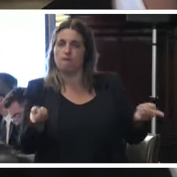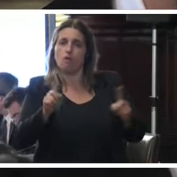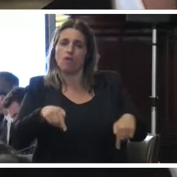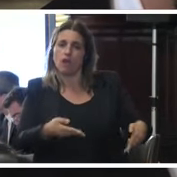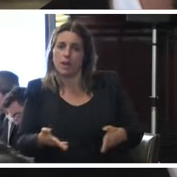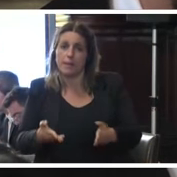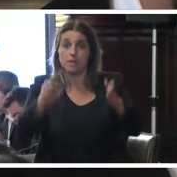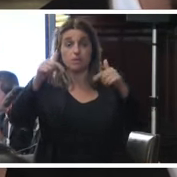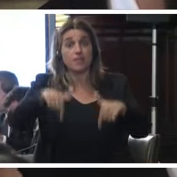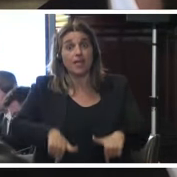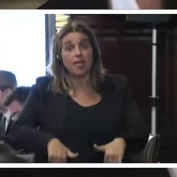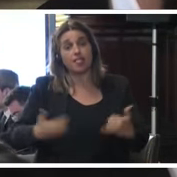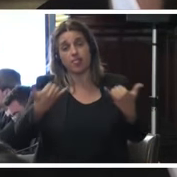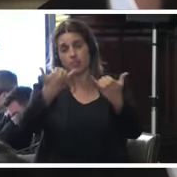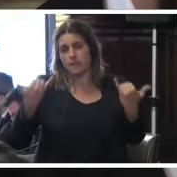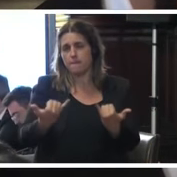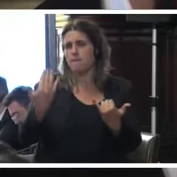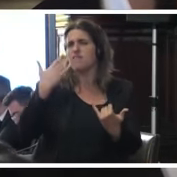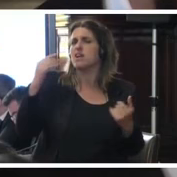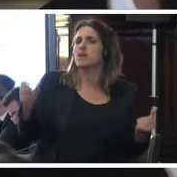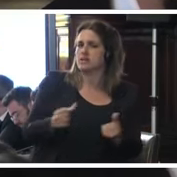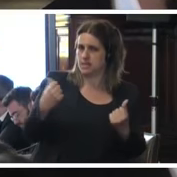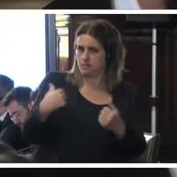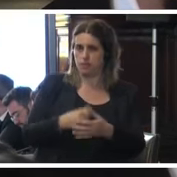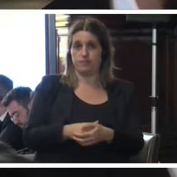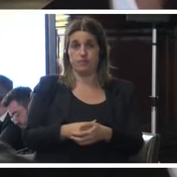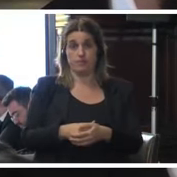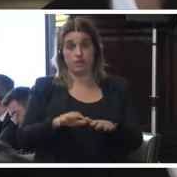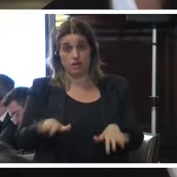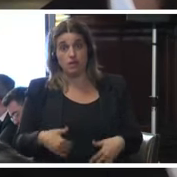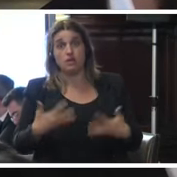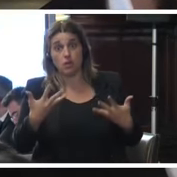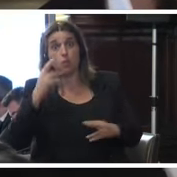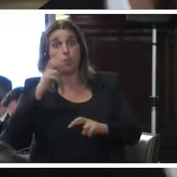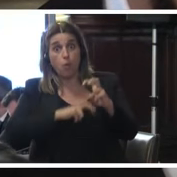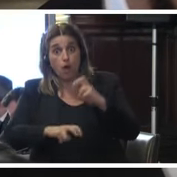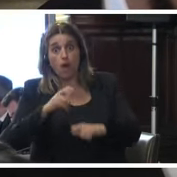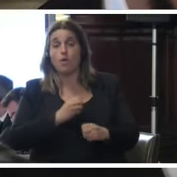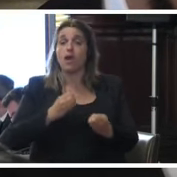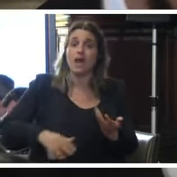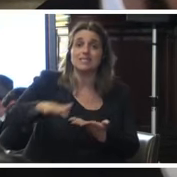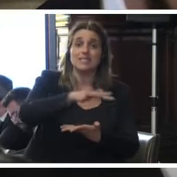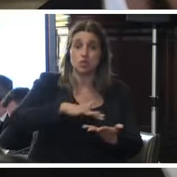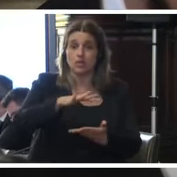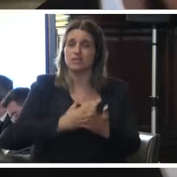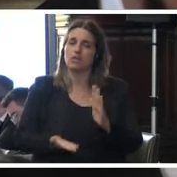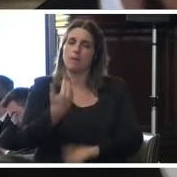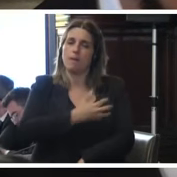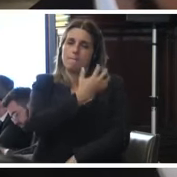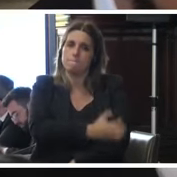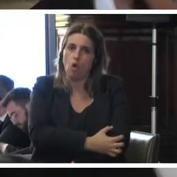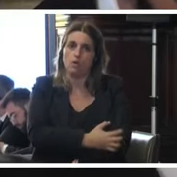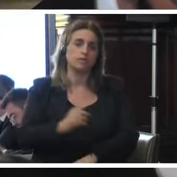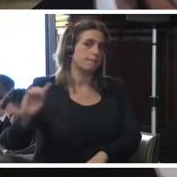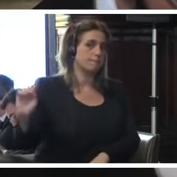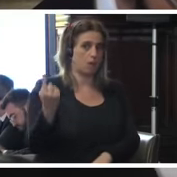done is to make the situation of poor people a priority issue in our social programs, and we have